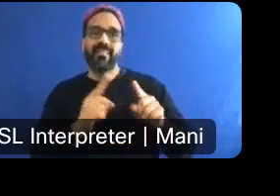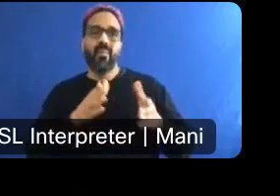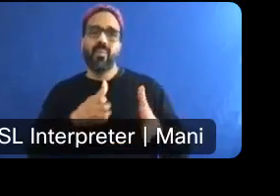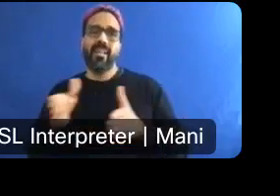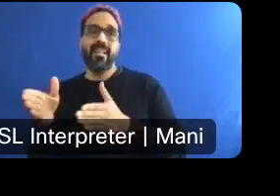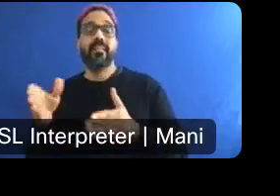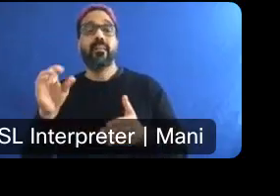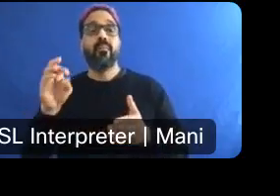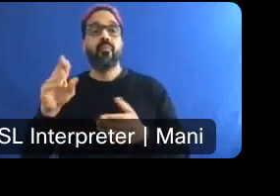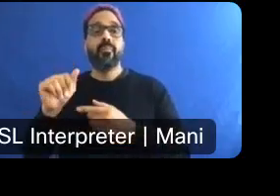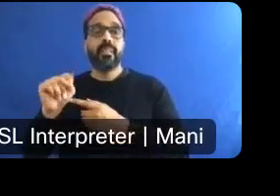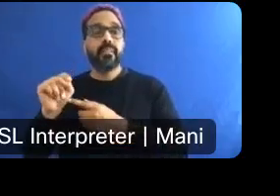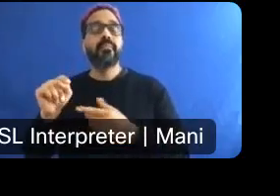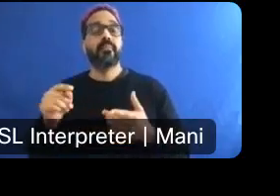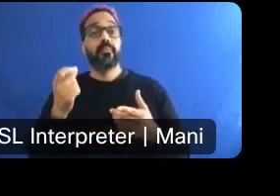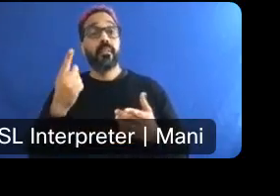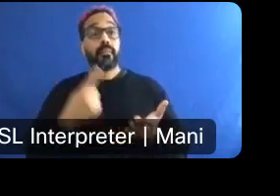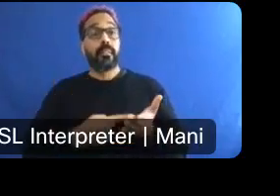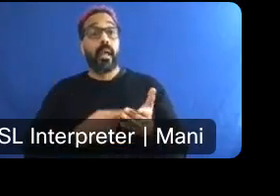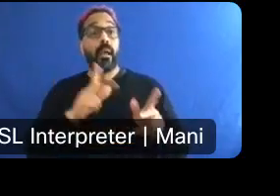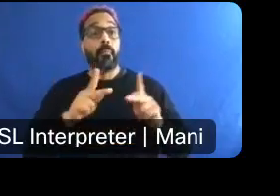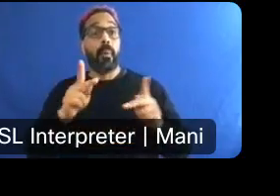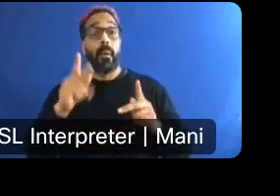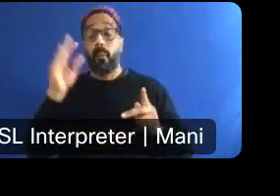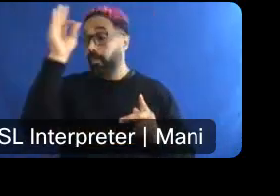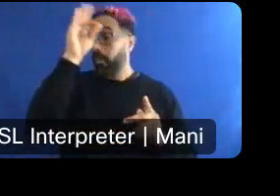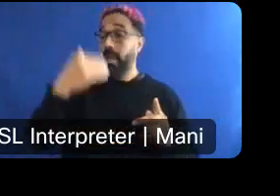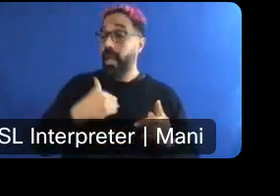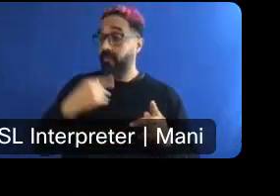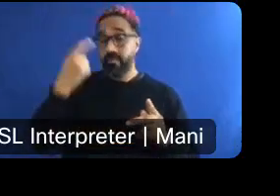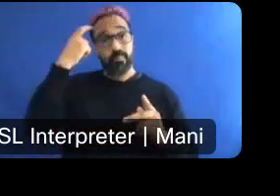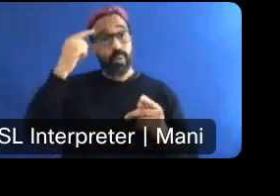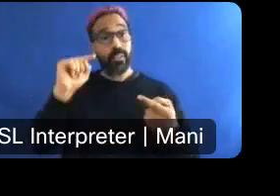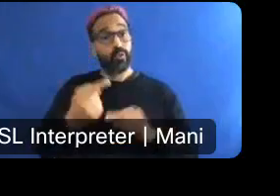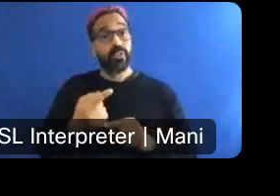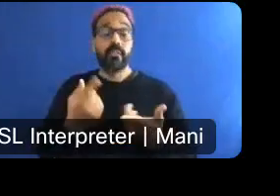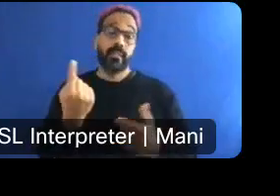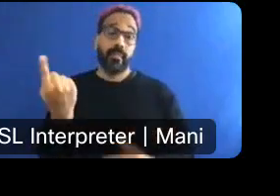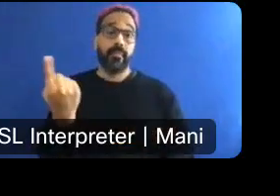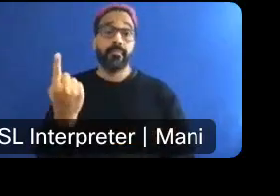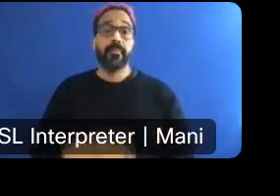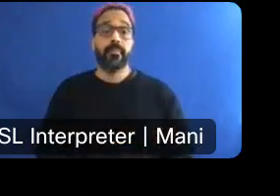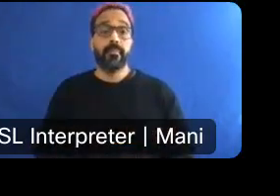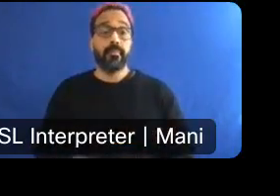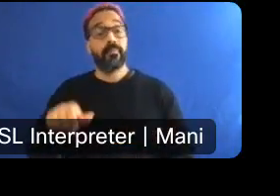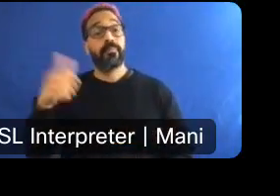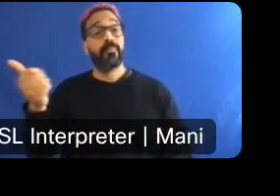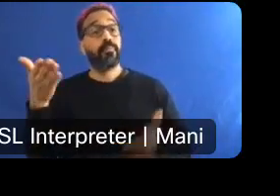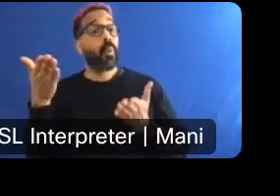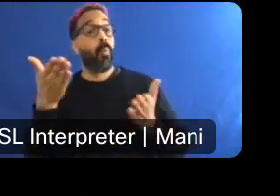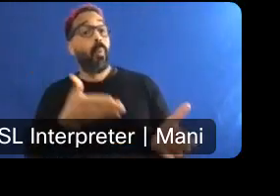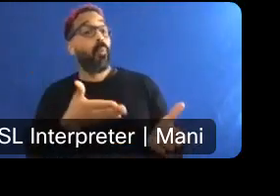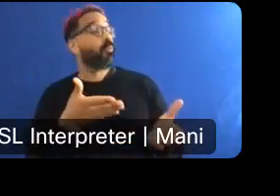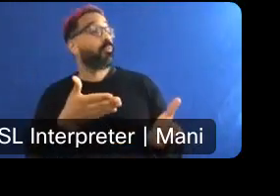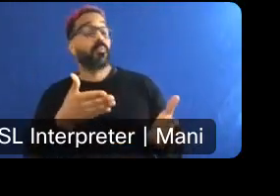may have no idea that they have a brain injury. And so other ways that this can be offered in different forms or formats is